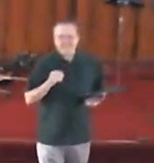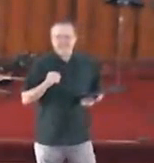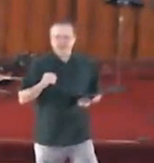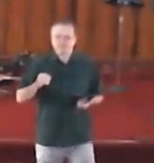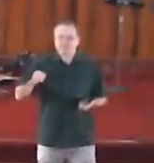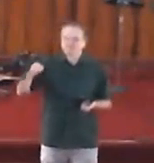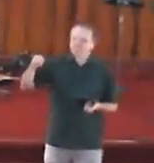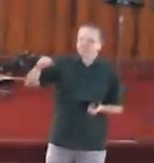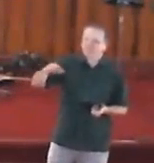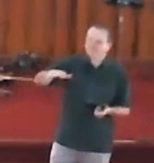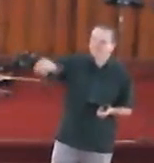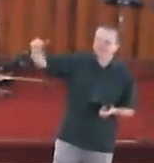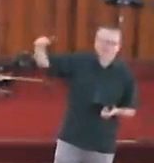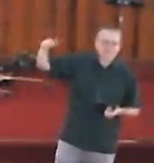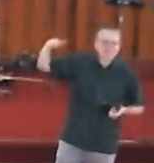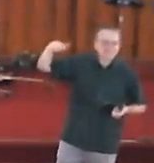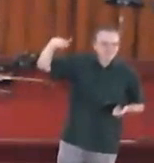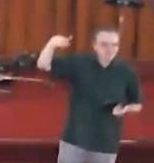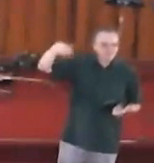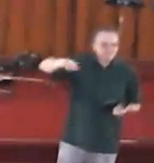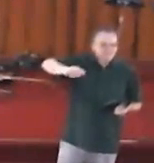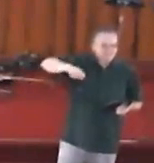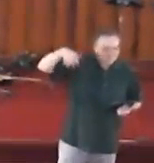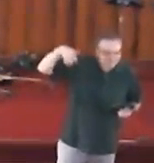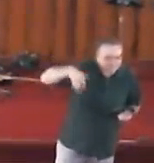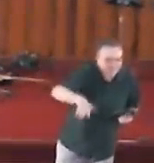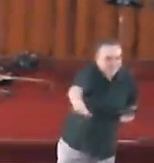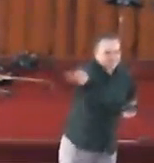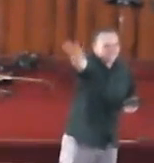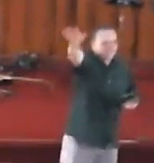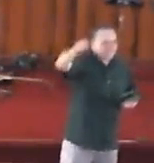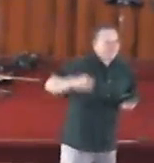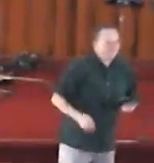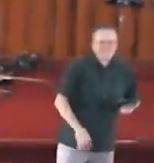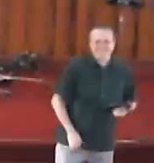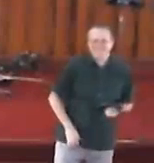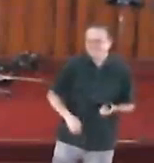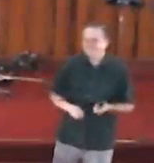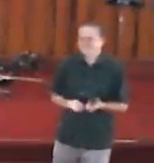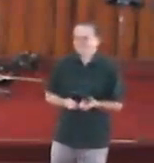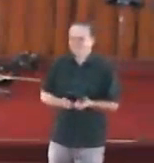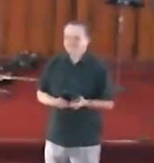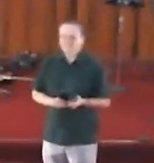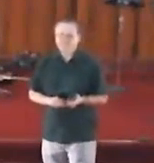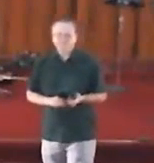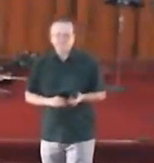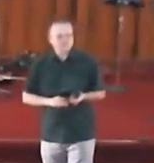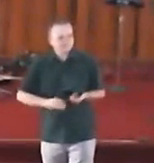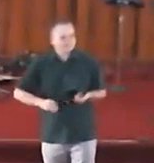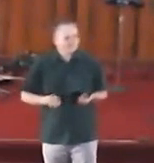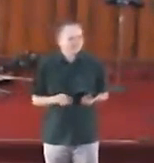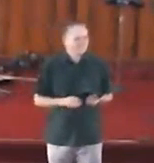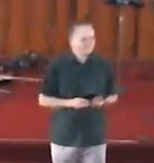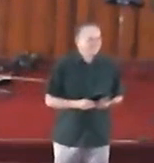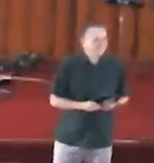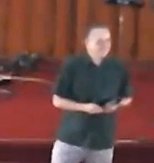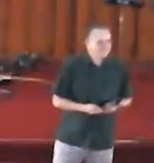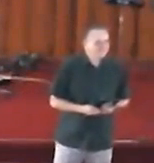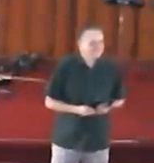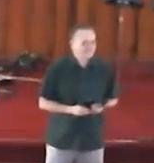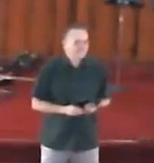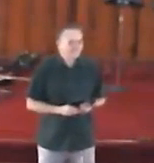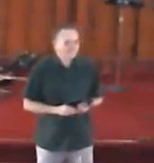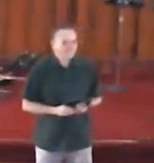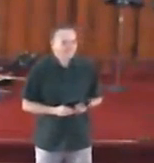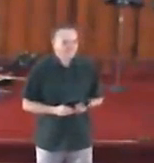starter. Aprendió a estacionarse en las cuestas y arrancar con la gravedad. He learned to always park on a hill so